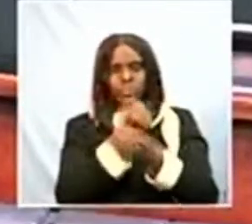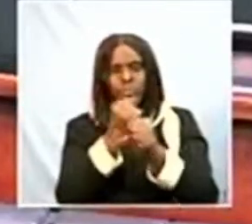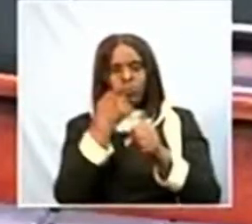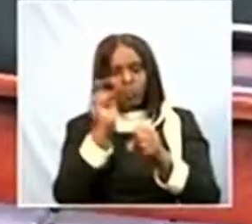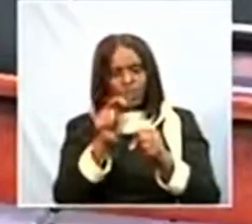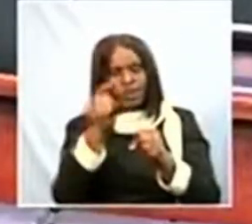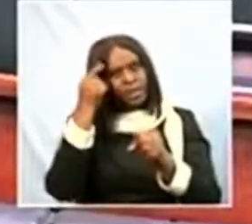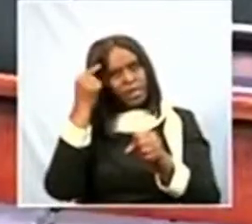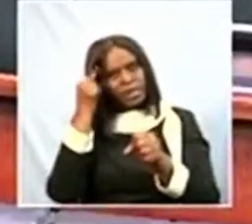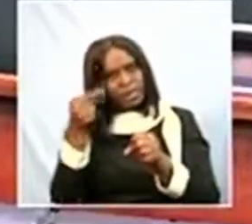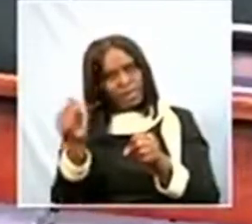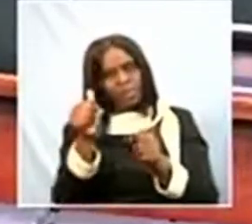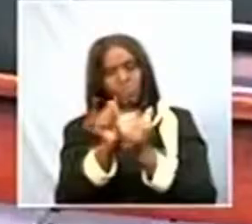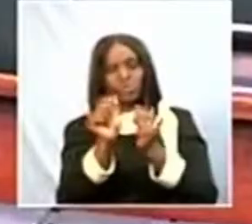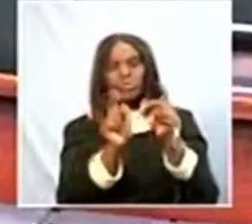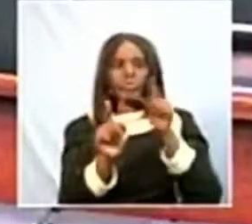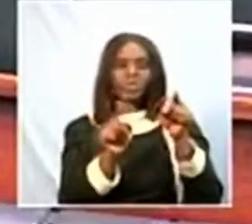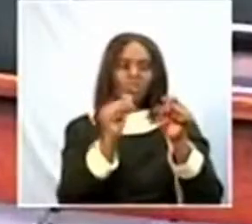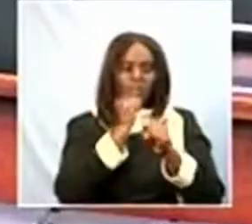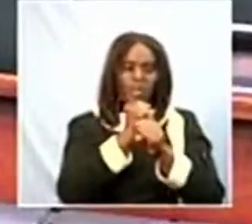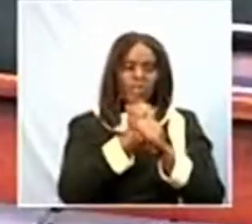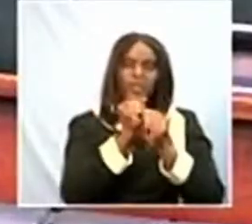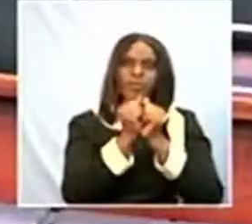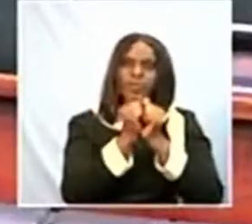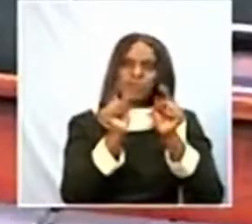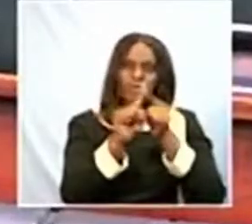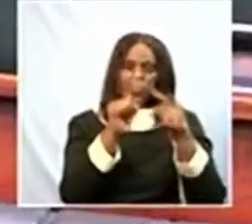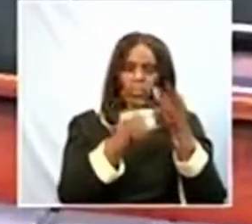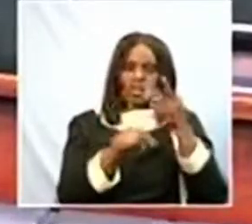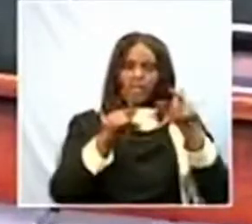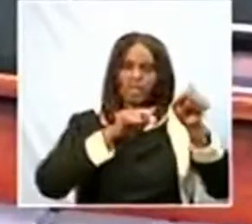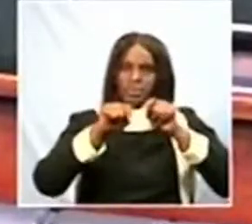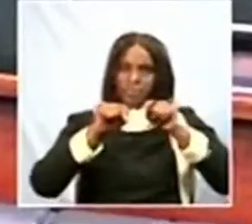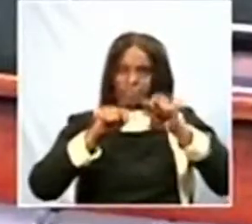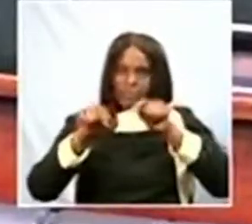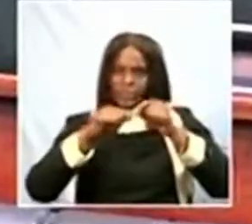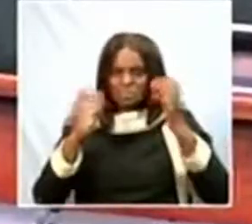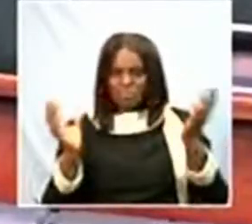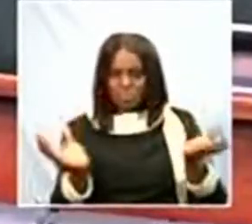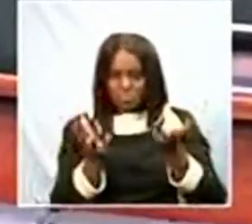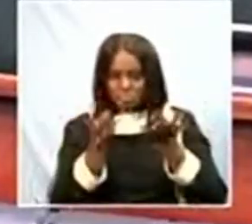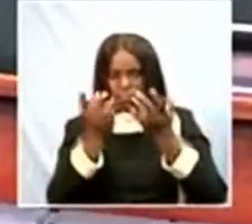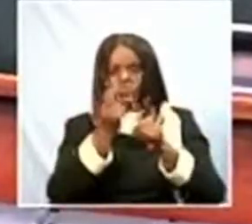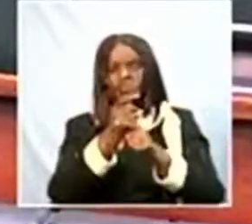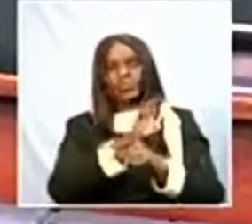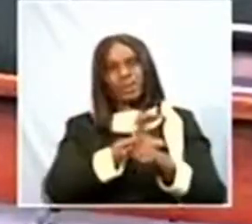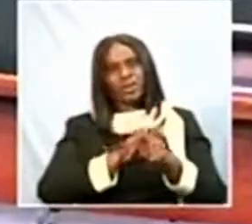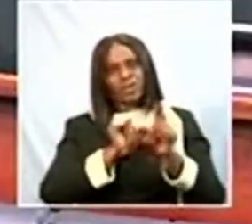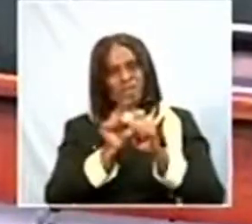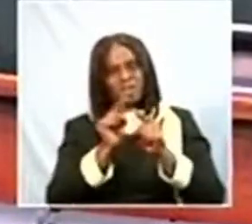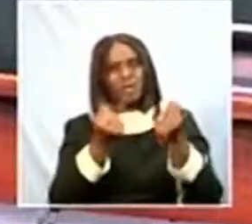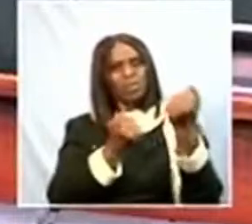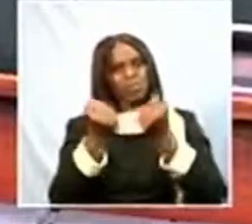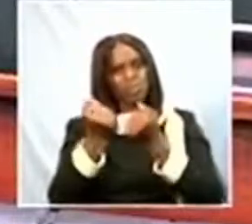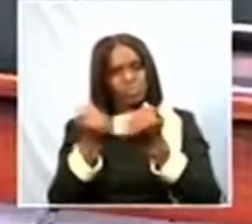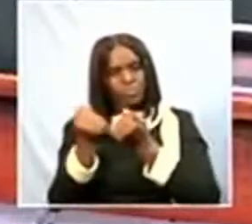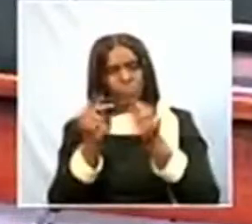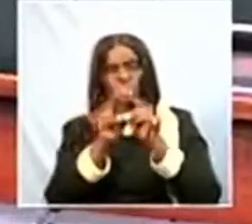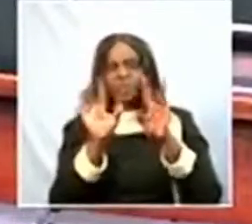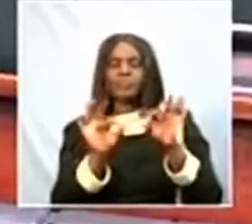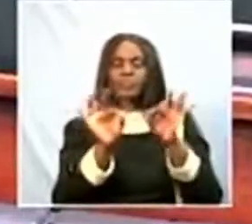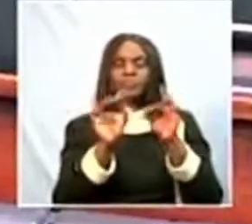Let the government and the general public work hand in hand to regulate harmful emissions from factories and vehicles to